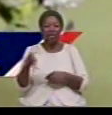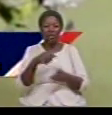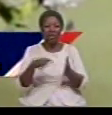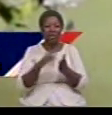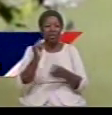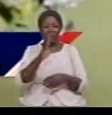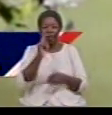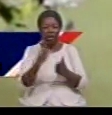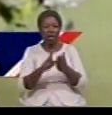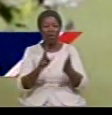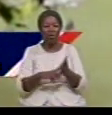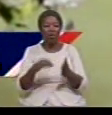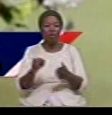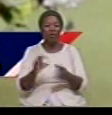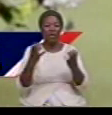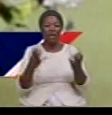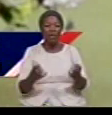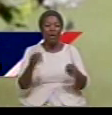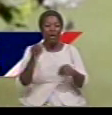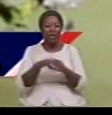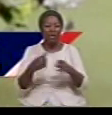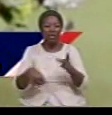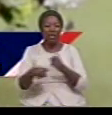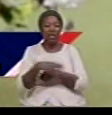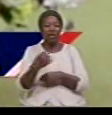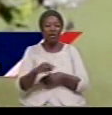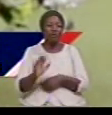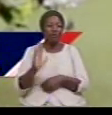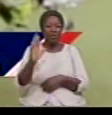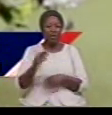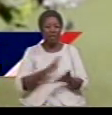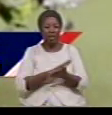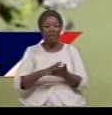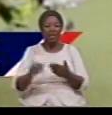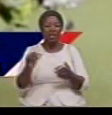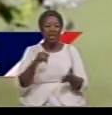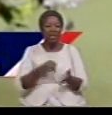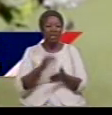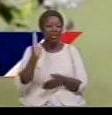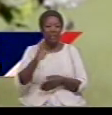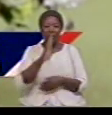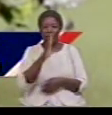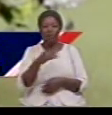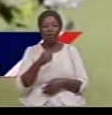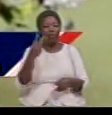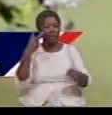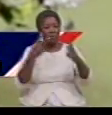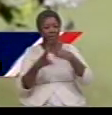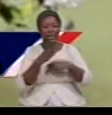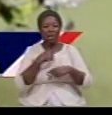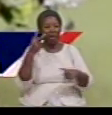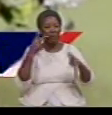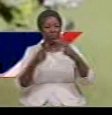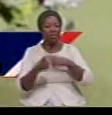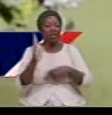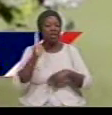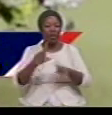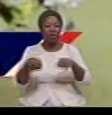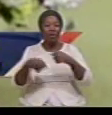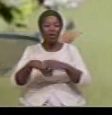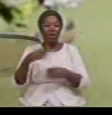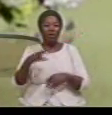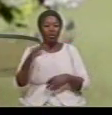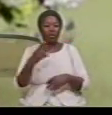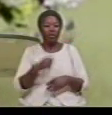leper. In the day of his cleansing, he shall be brought unto the priest. And the priest shall go forth out